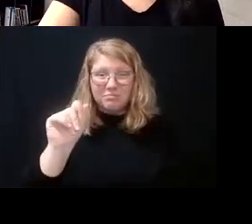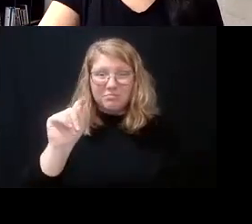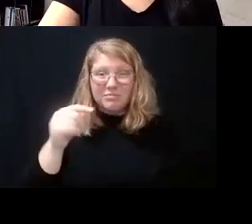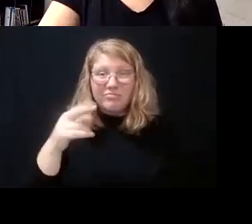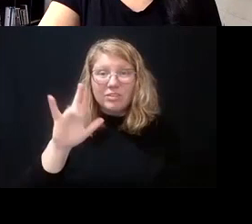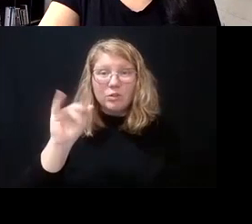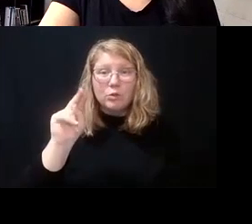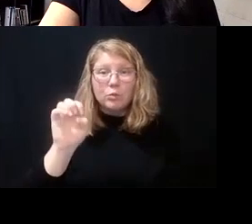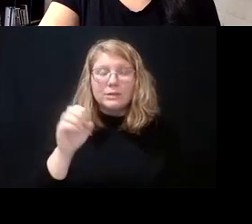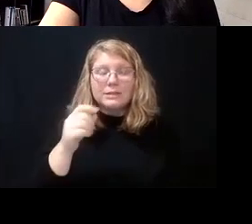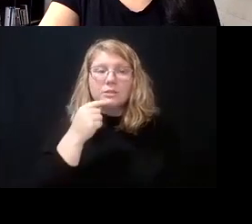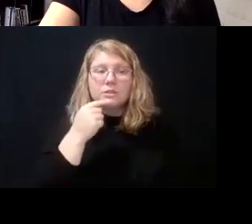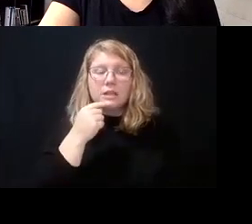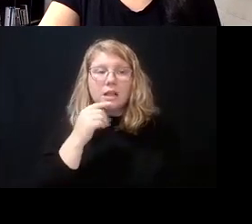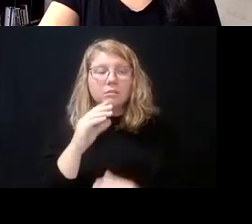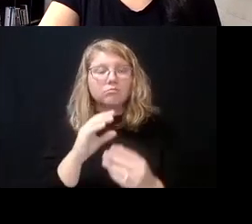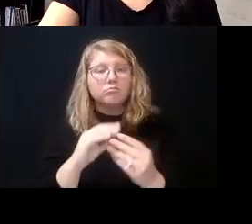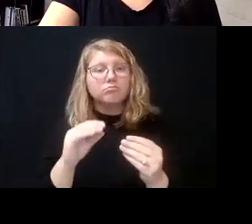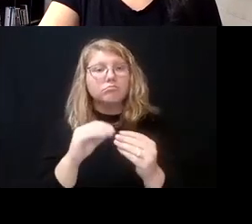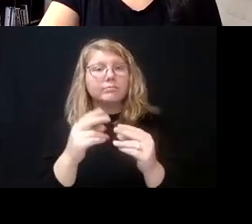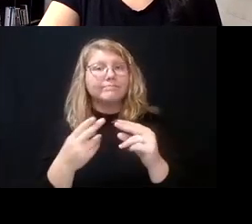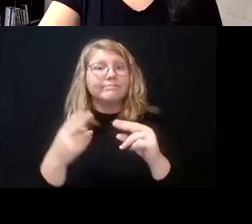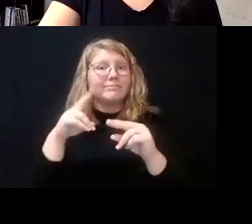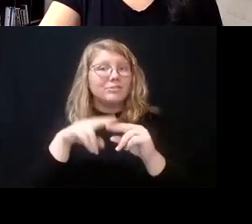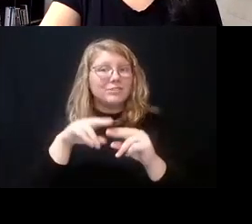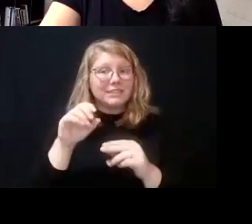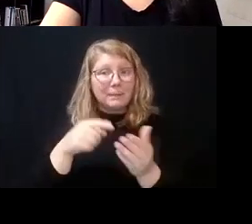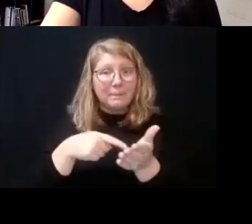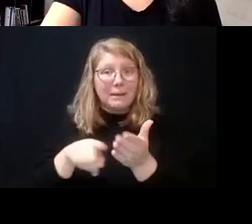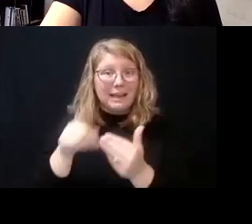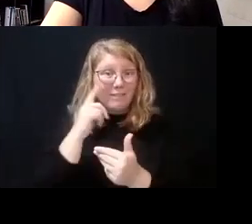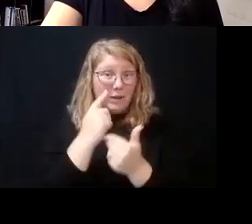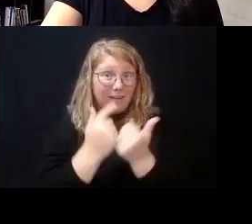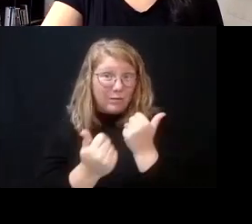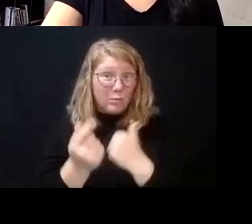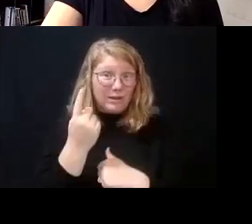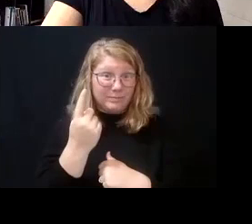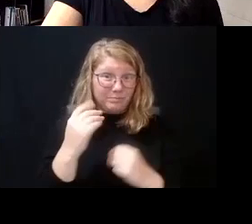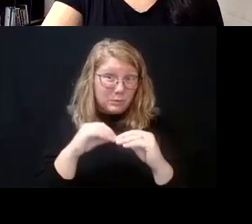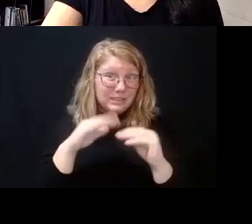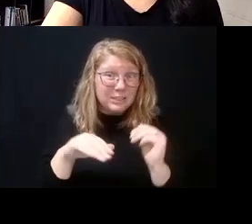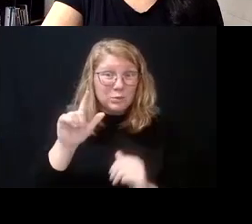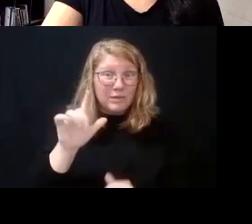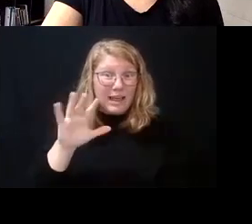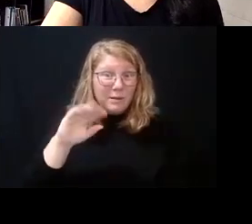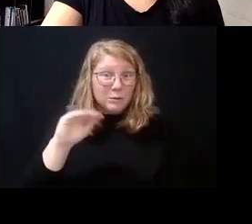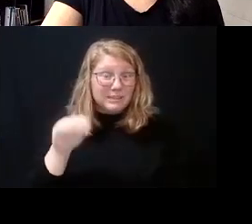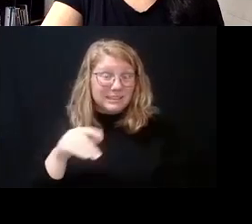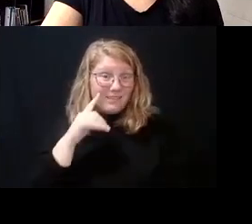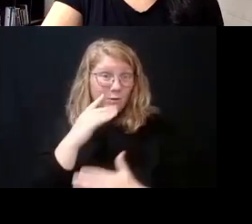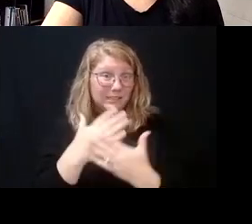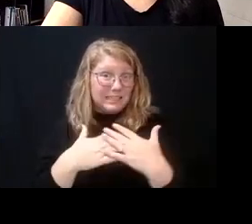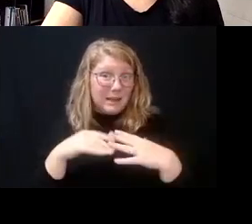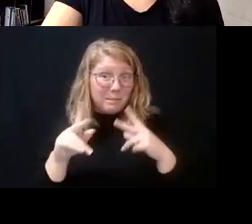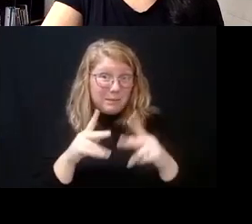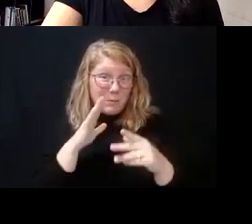about increasing salaries for pretty much everybody, and even more than 25% for some folks. That will be